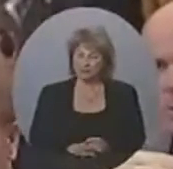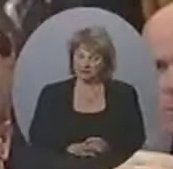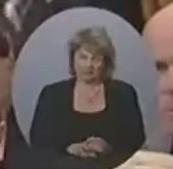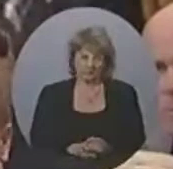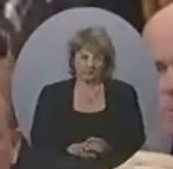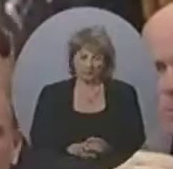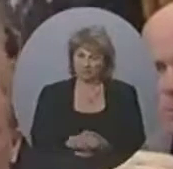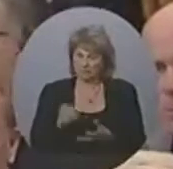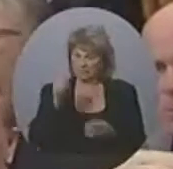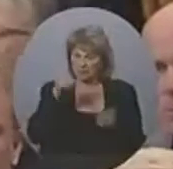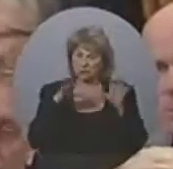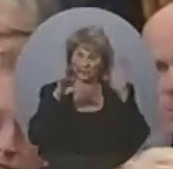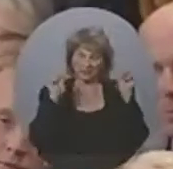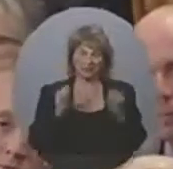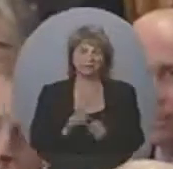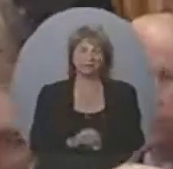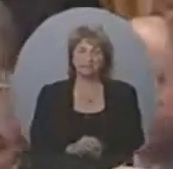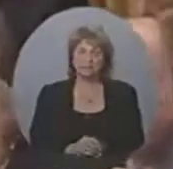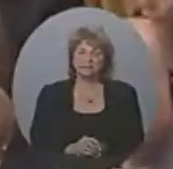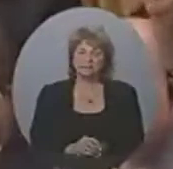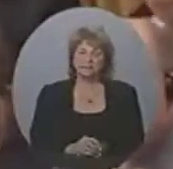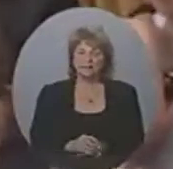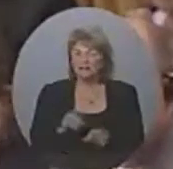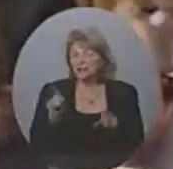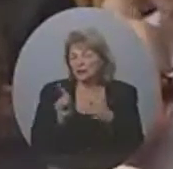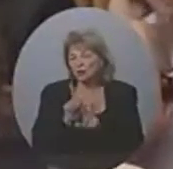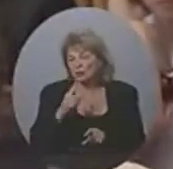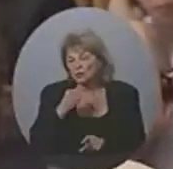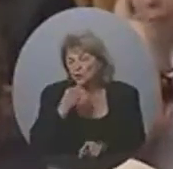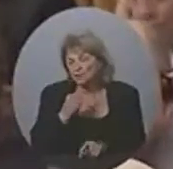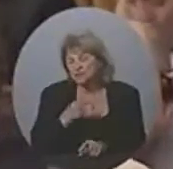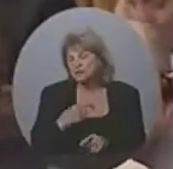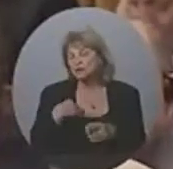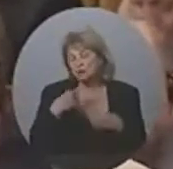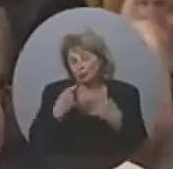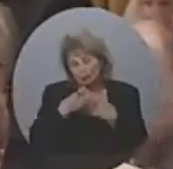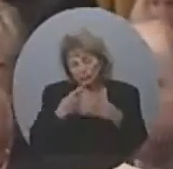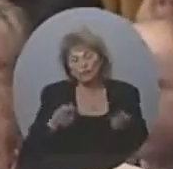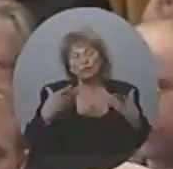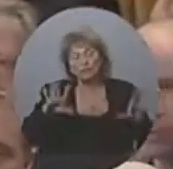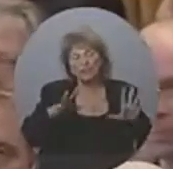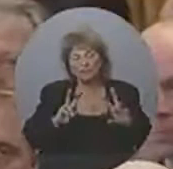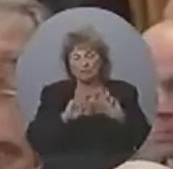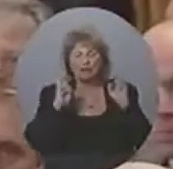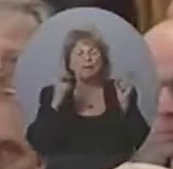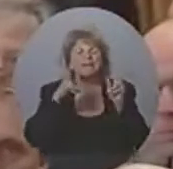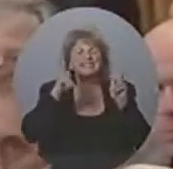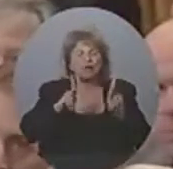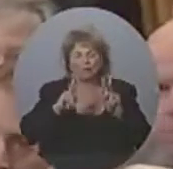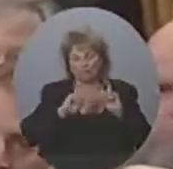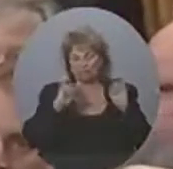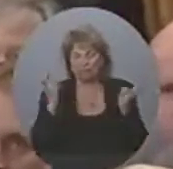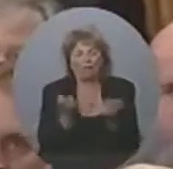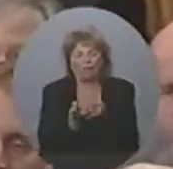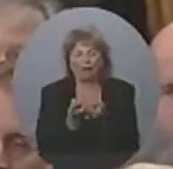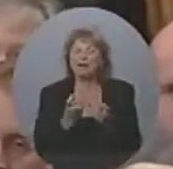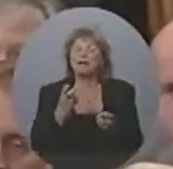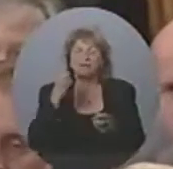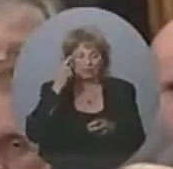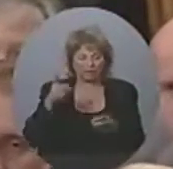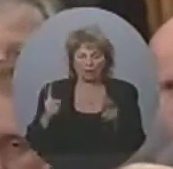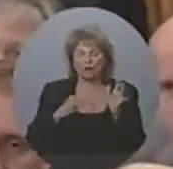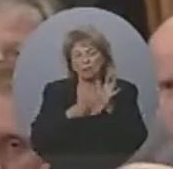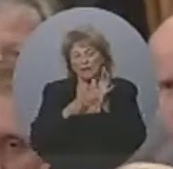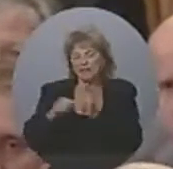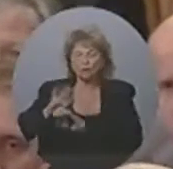Speaker, as I've just mentioned, we did launch an R&D panel to review all of the government's programs that encourage businesses, small